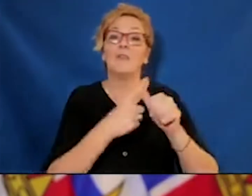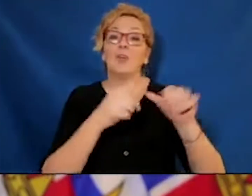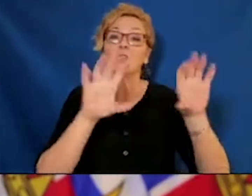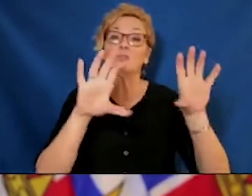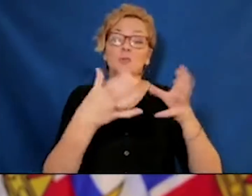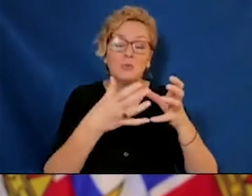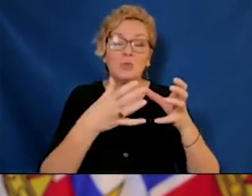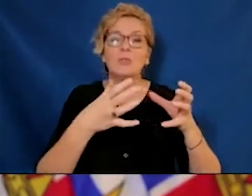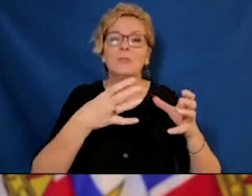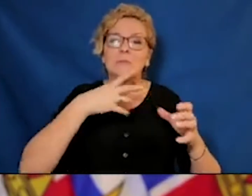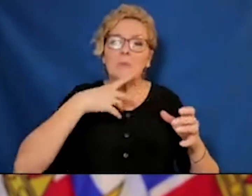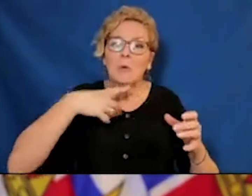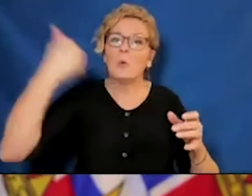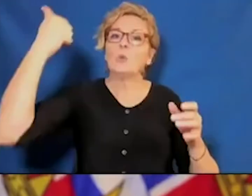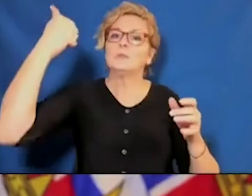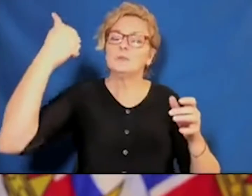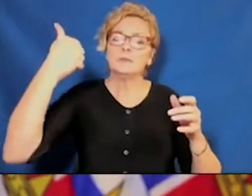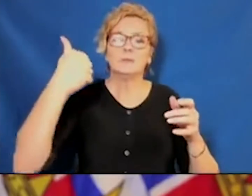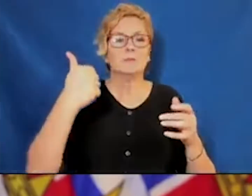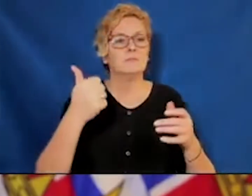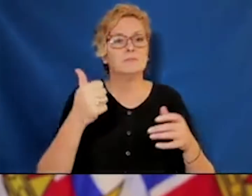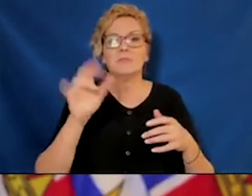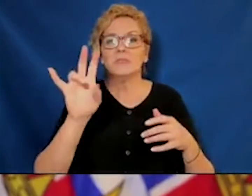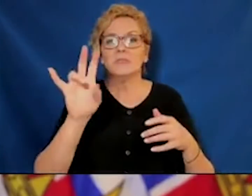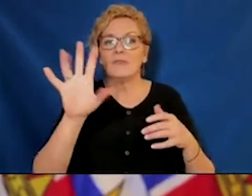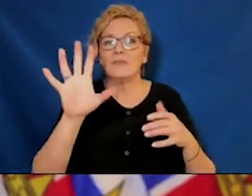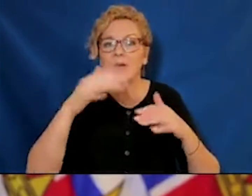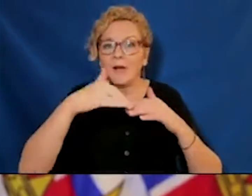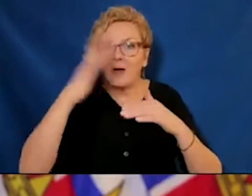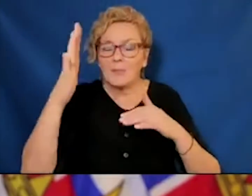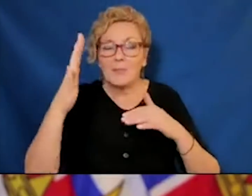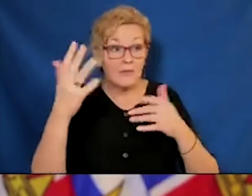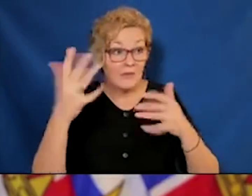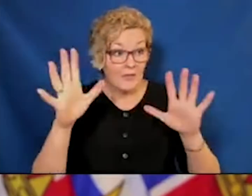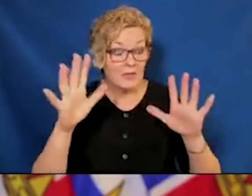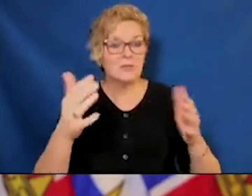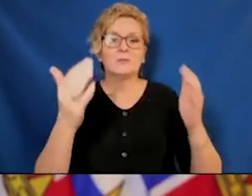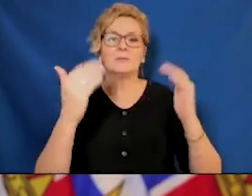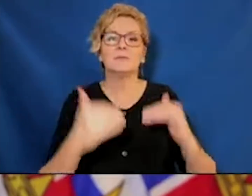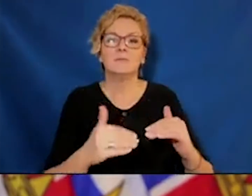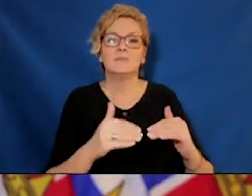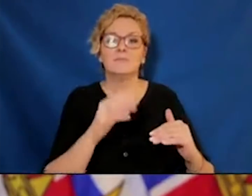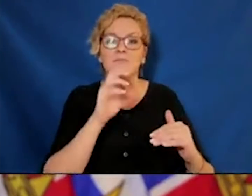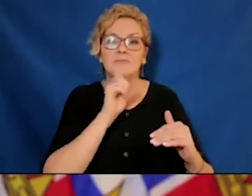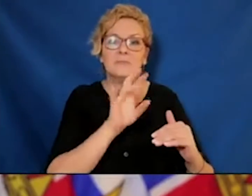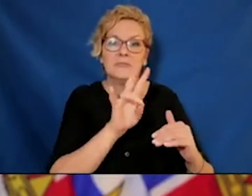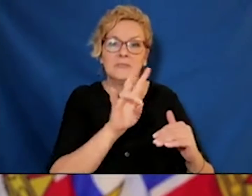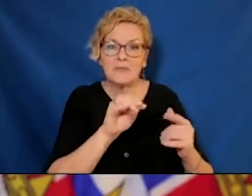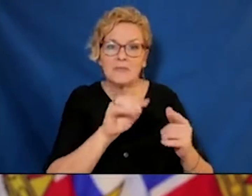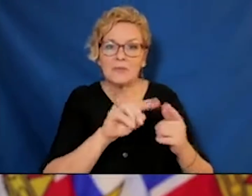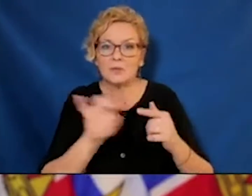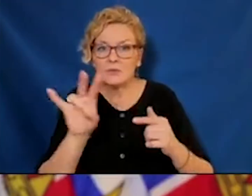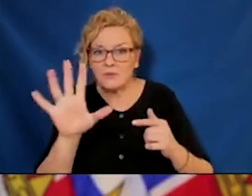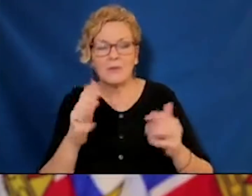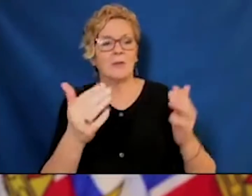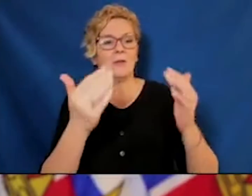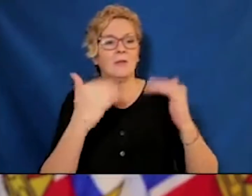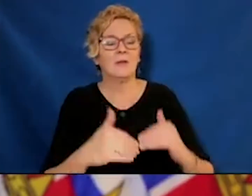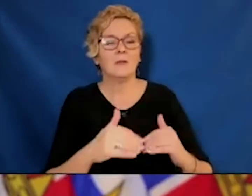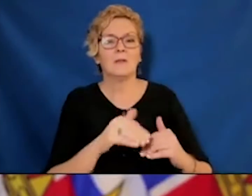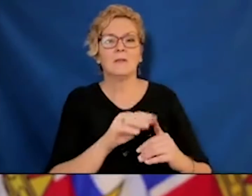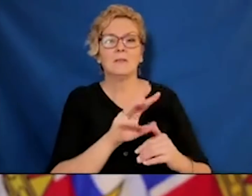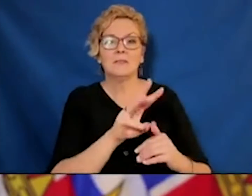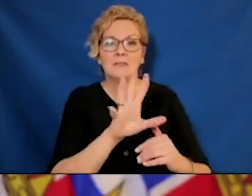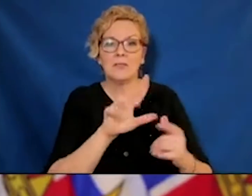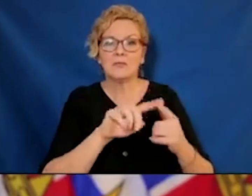I also want to address the decision that we have made to start giving second doses at day 35. This is